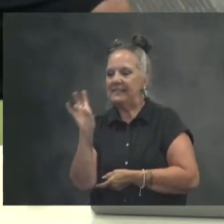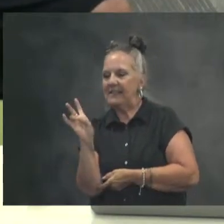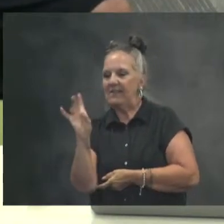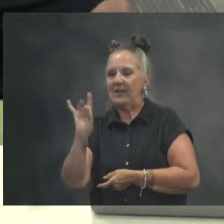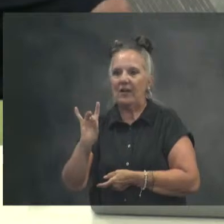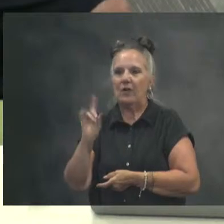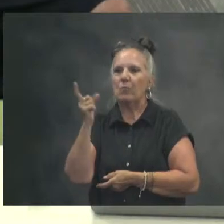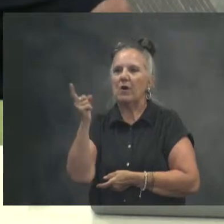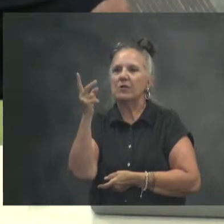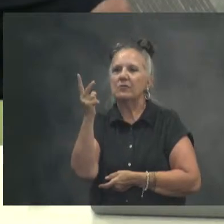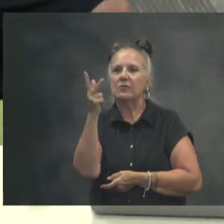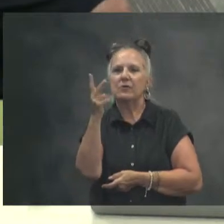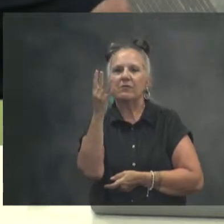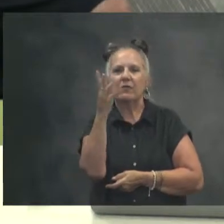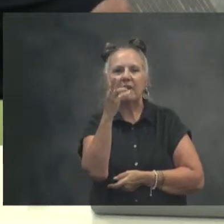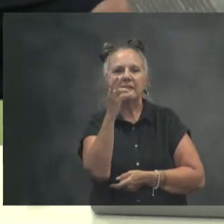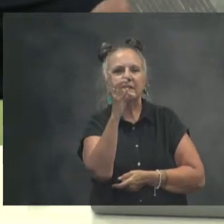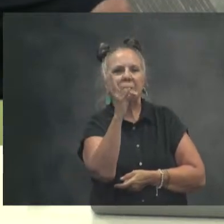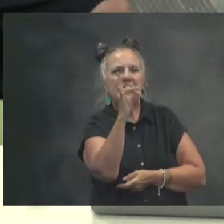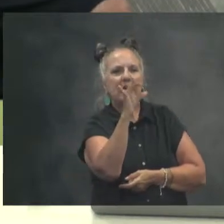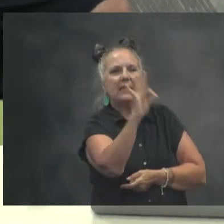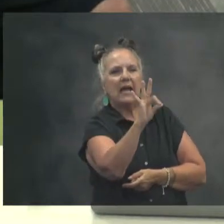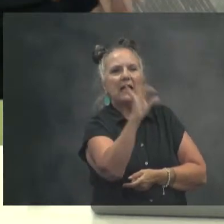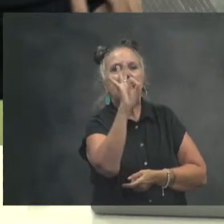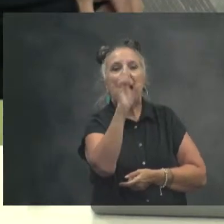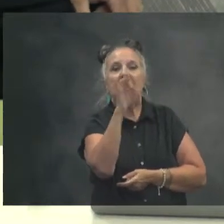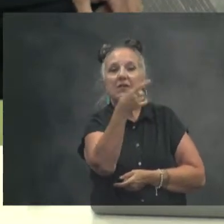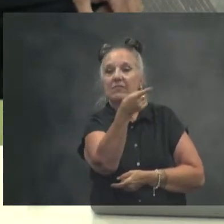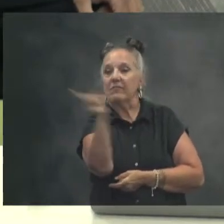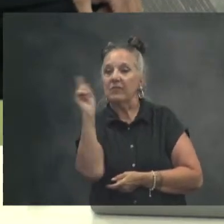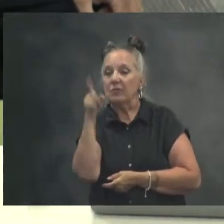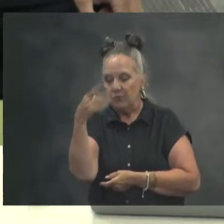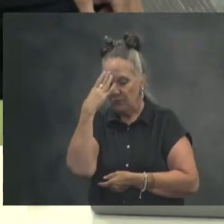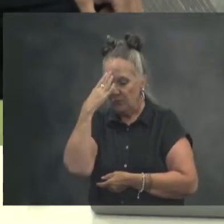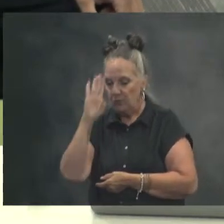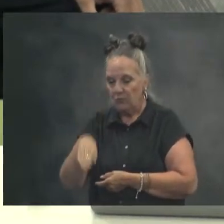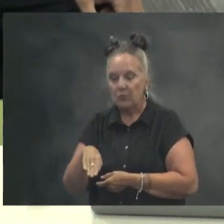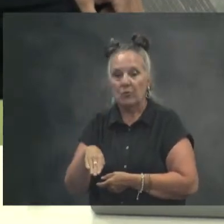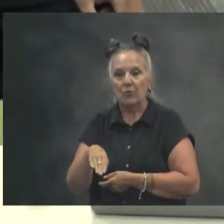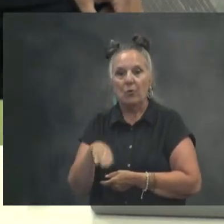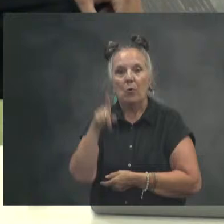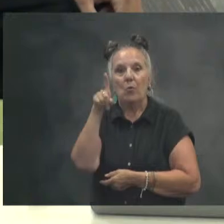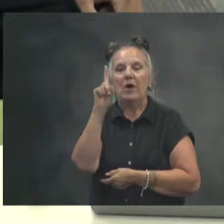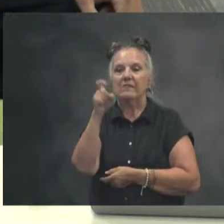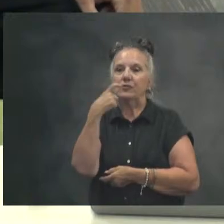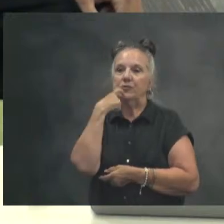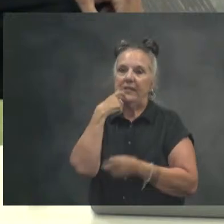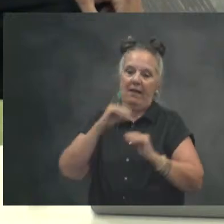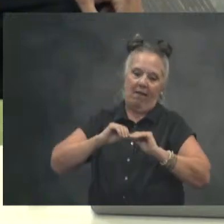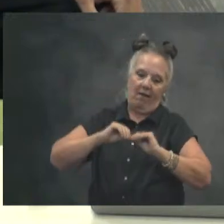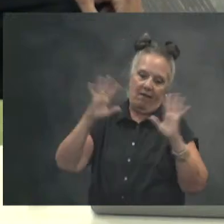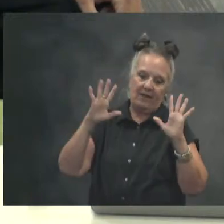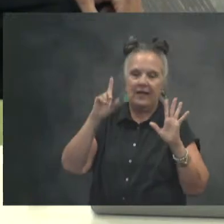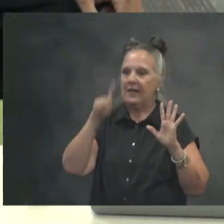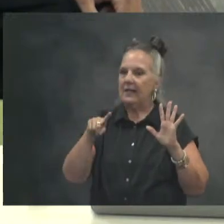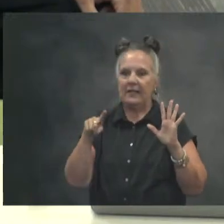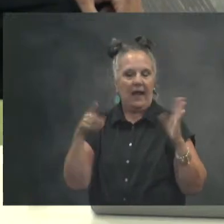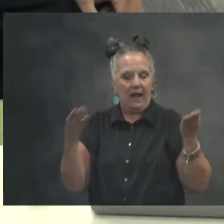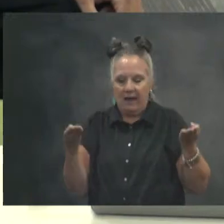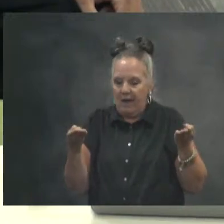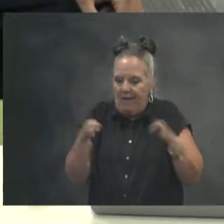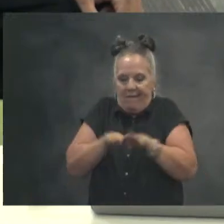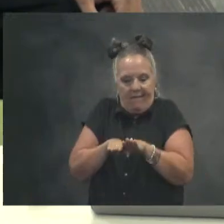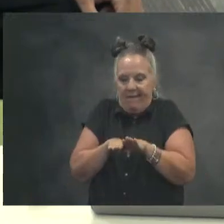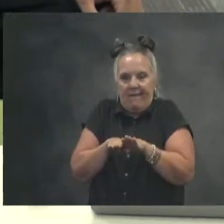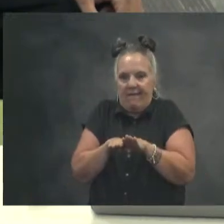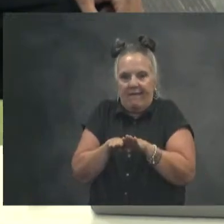many? 1, 2, 3, 4, 5, 6, 7, 8, 9 of you. You all knew. One of you should have said something like, obviously you can't move a public comment into closed